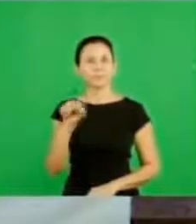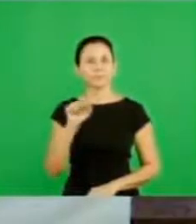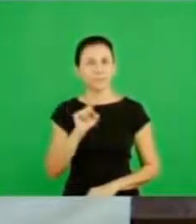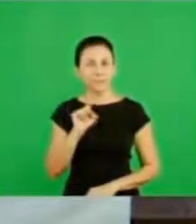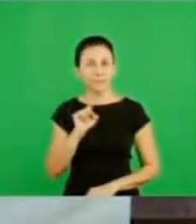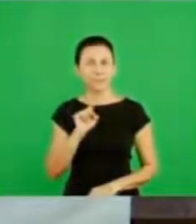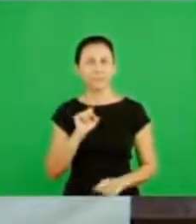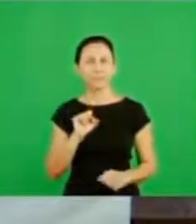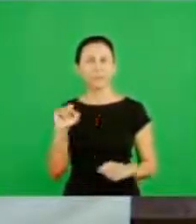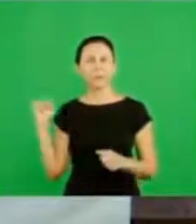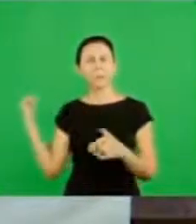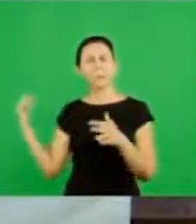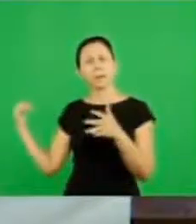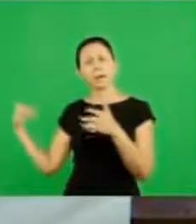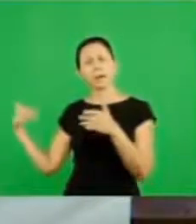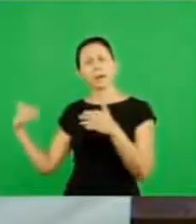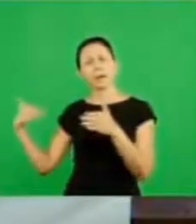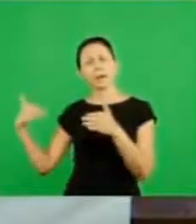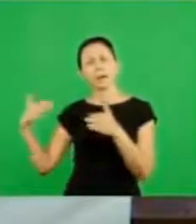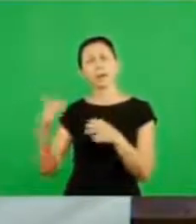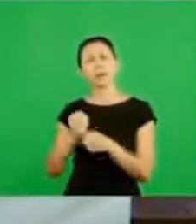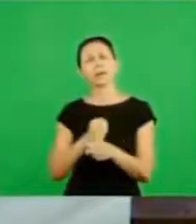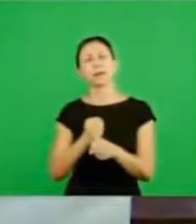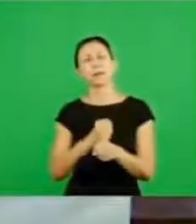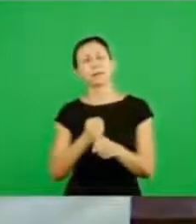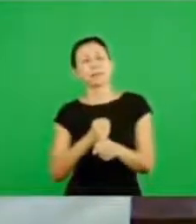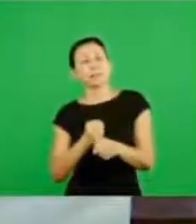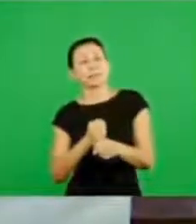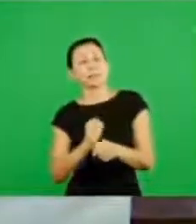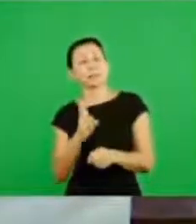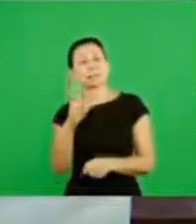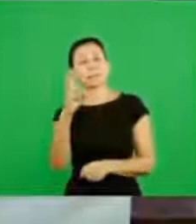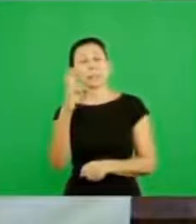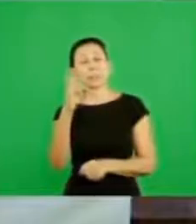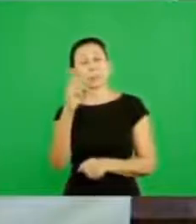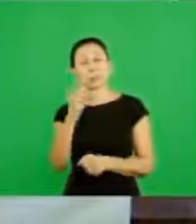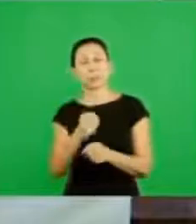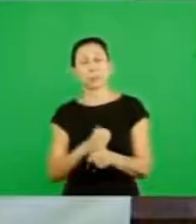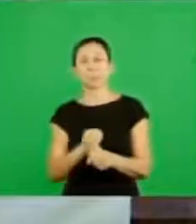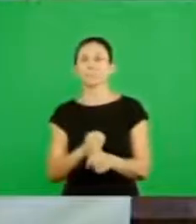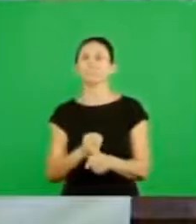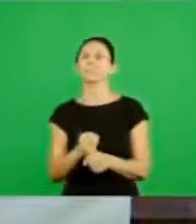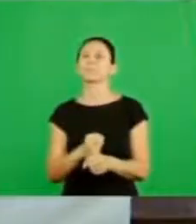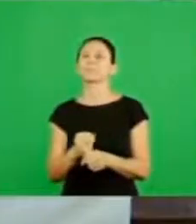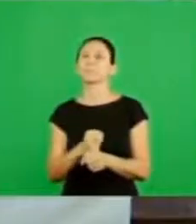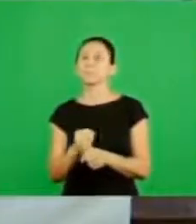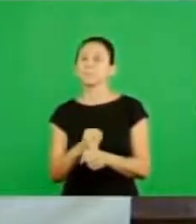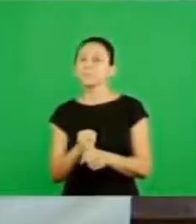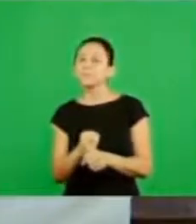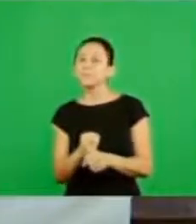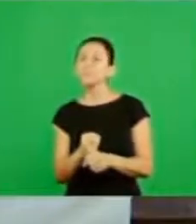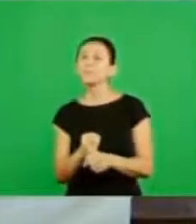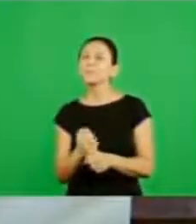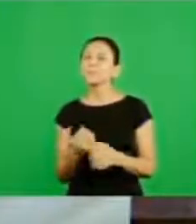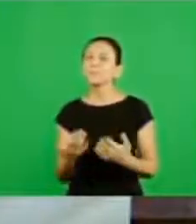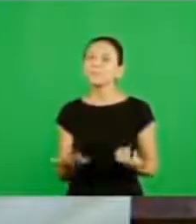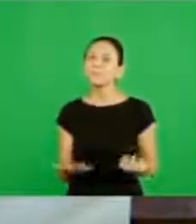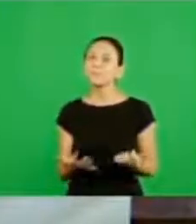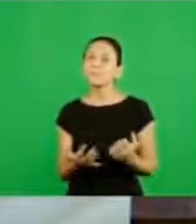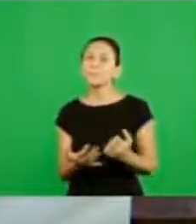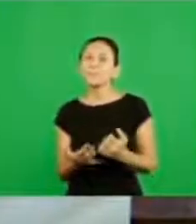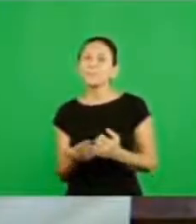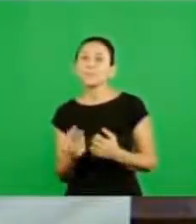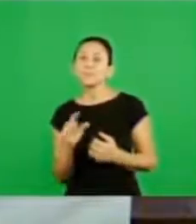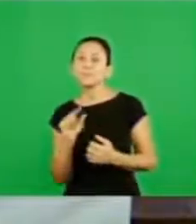here have already made this option, this choice, this decision. Time passed, years have gone by, 50 years have gone